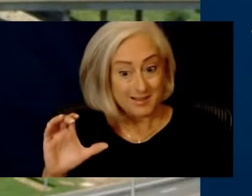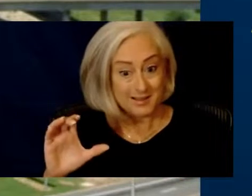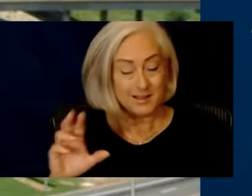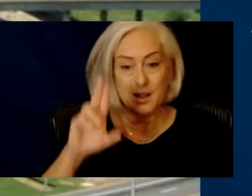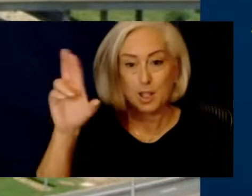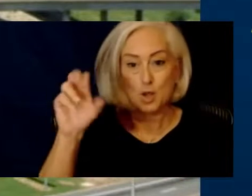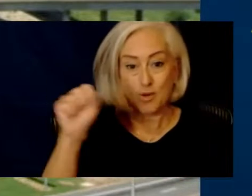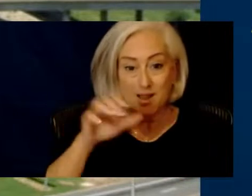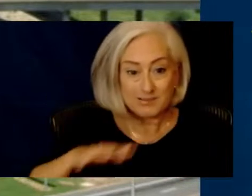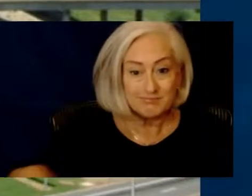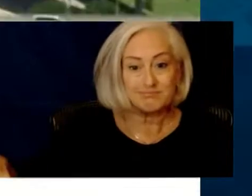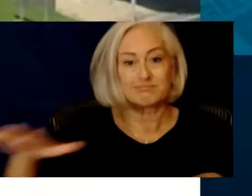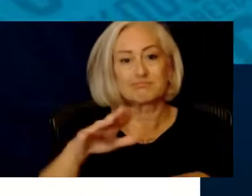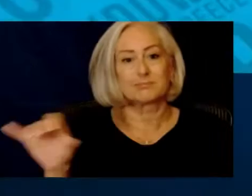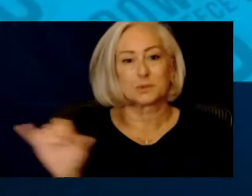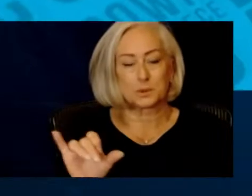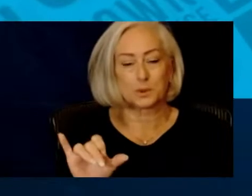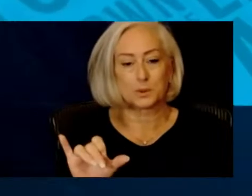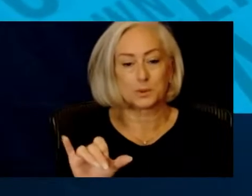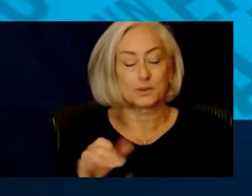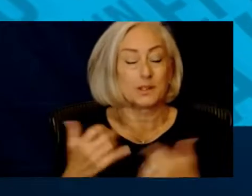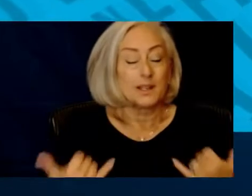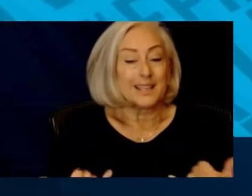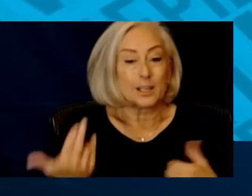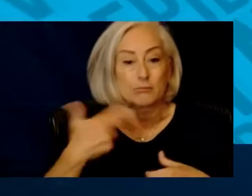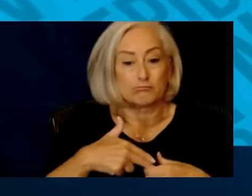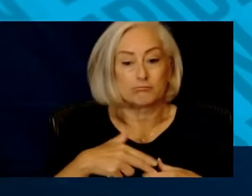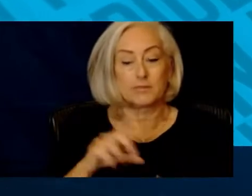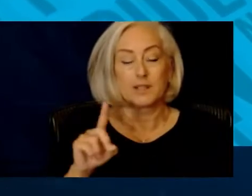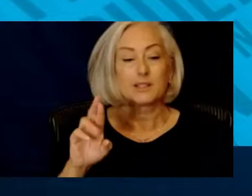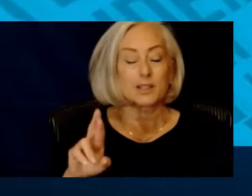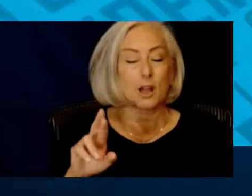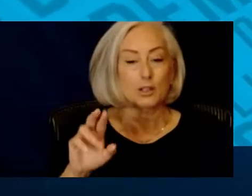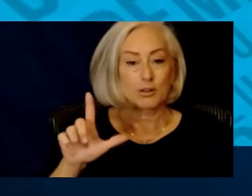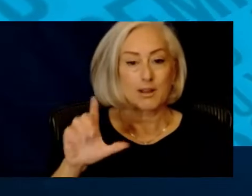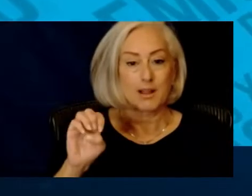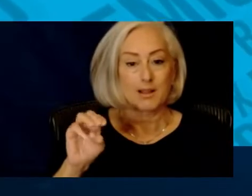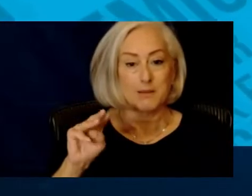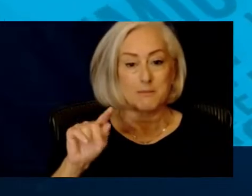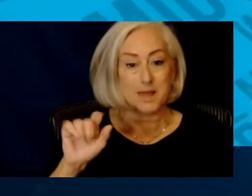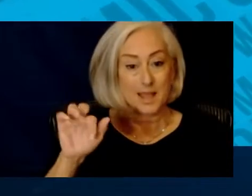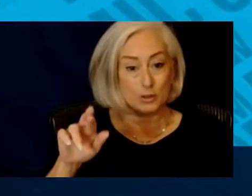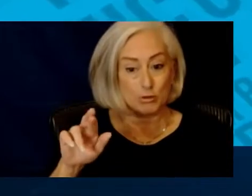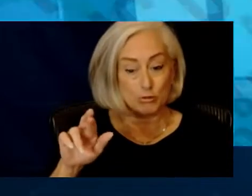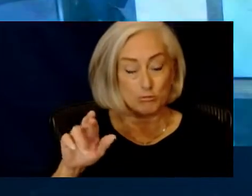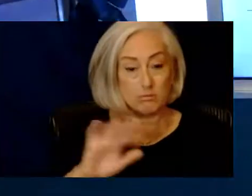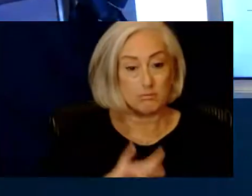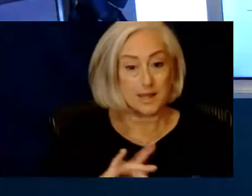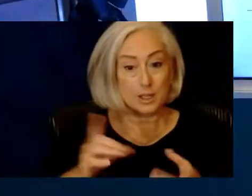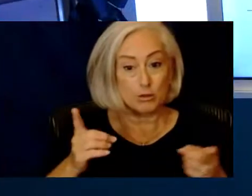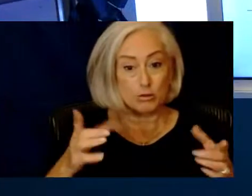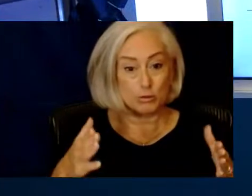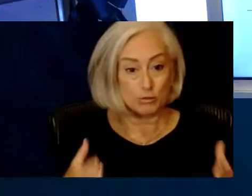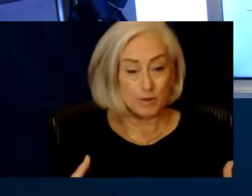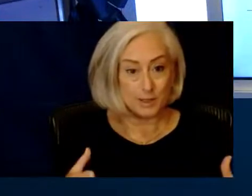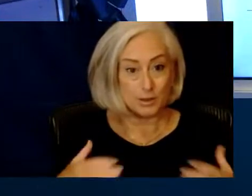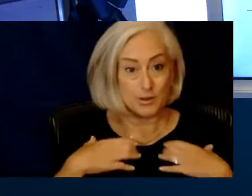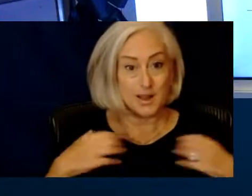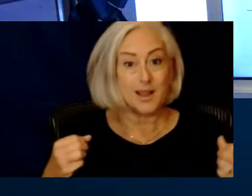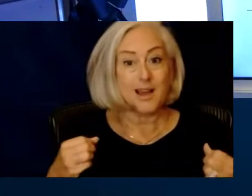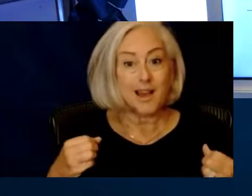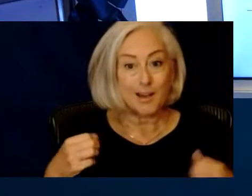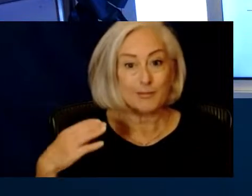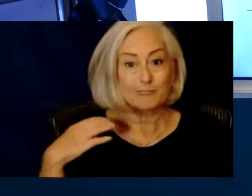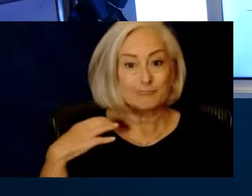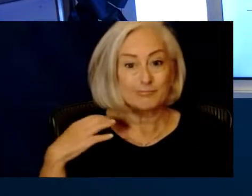Jr. broadcast studio is Dr. Joseph Lamaster, the medical director and local health officer for Johnson County,